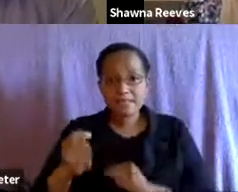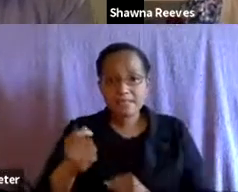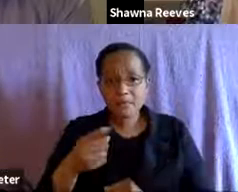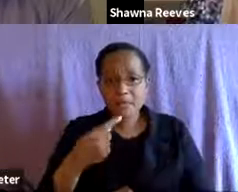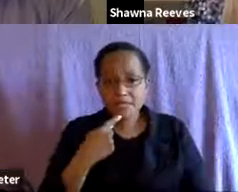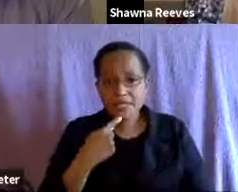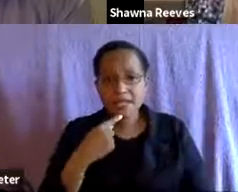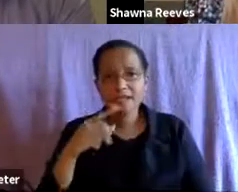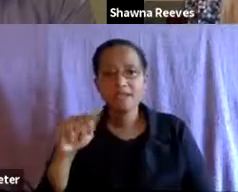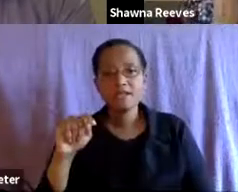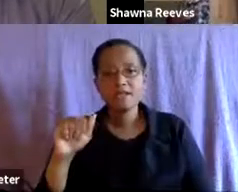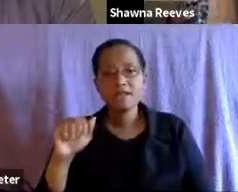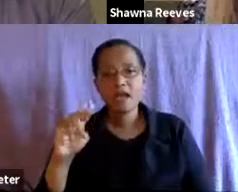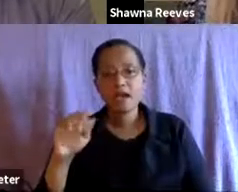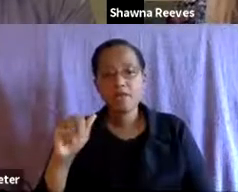residents?